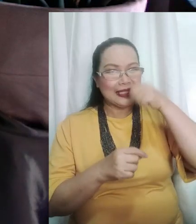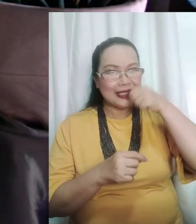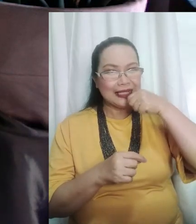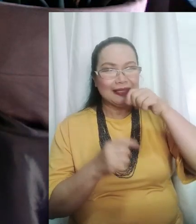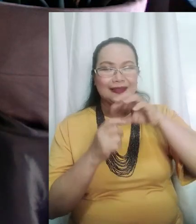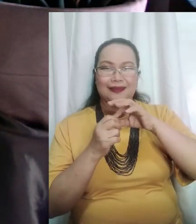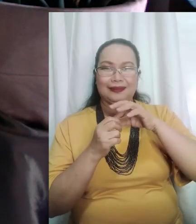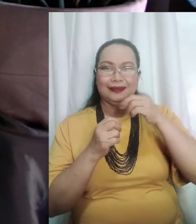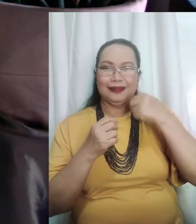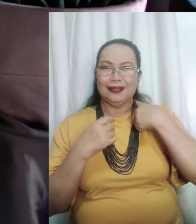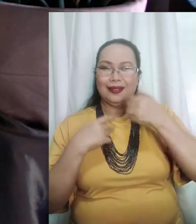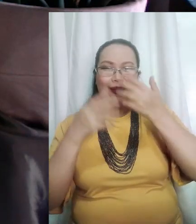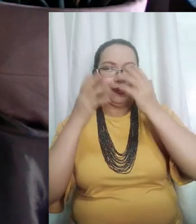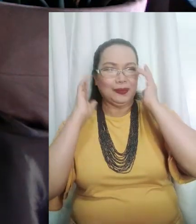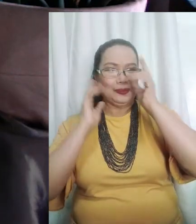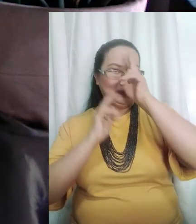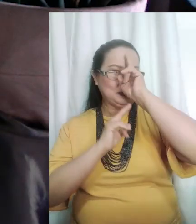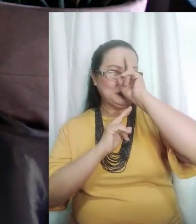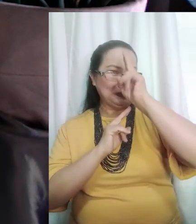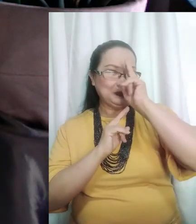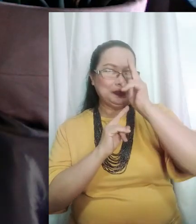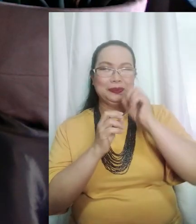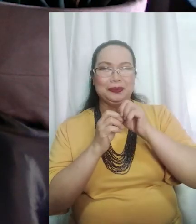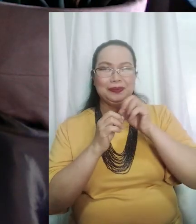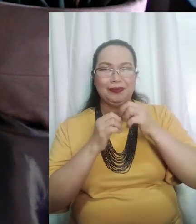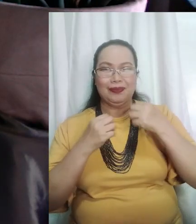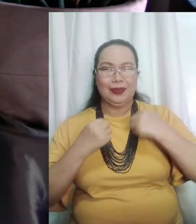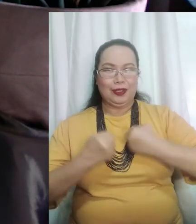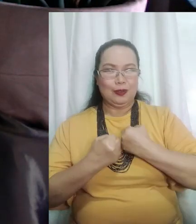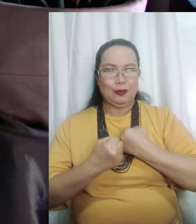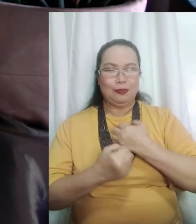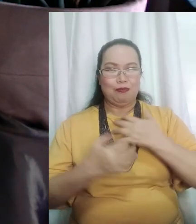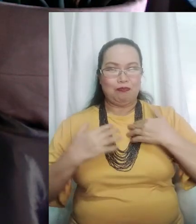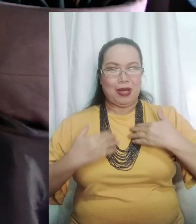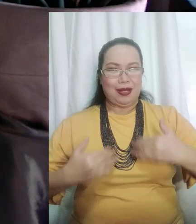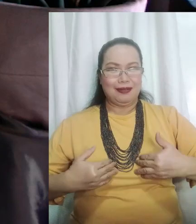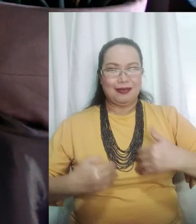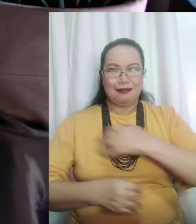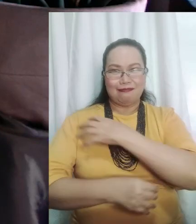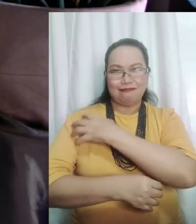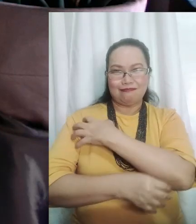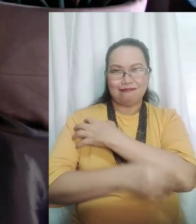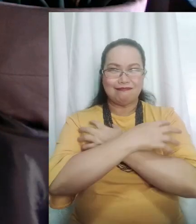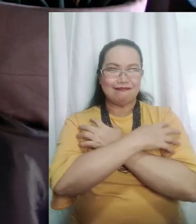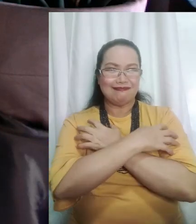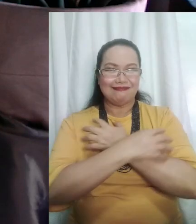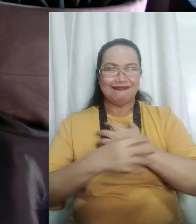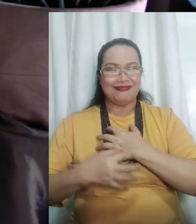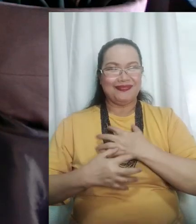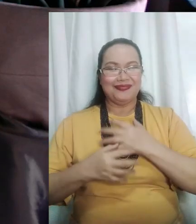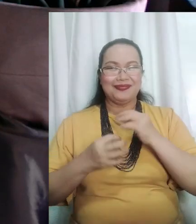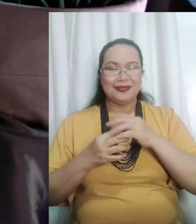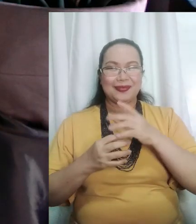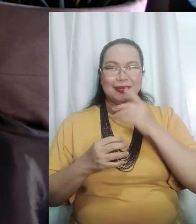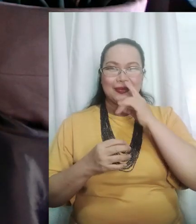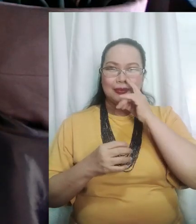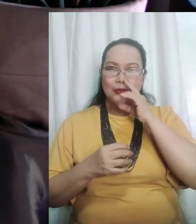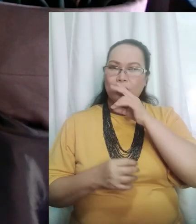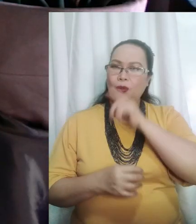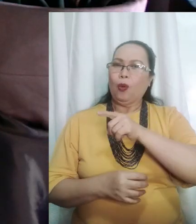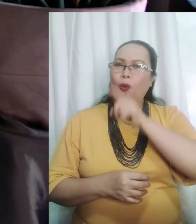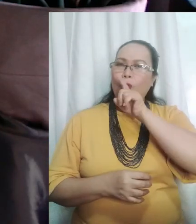his teeth, how to maintain good hygiene. He had a well-shaped body. Ibang klaseng slave ito,